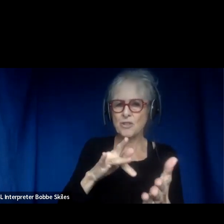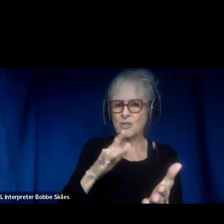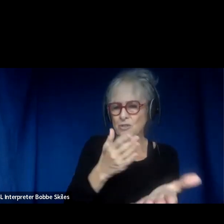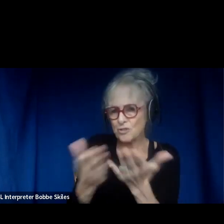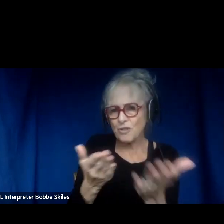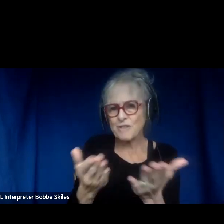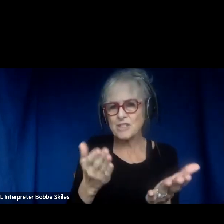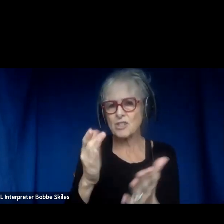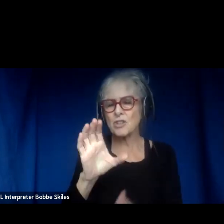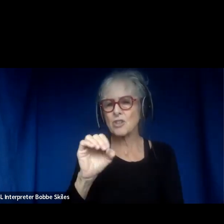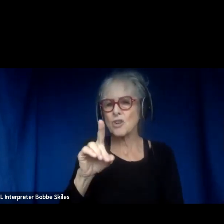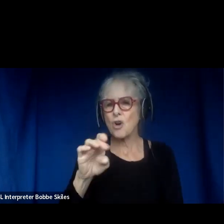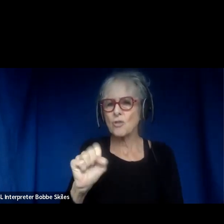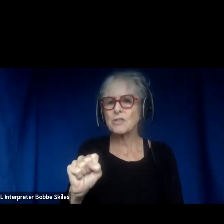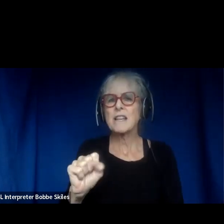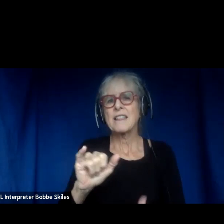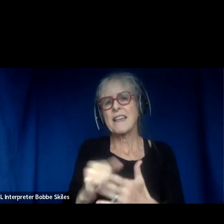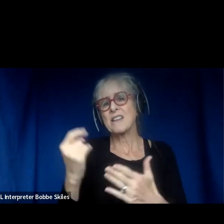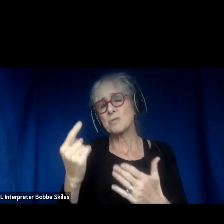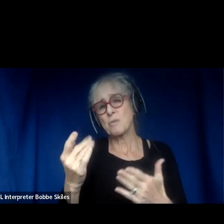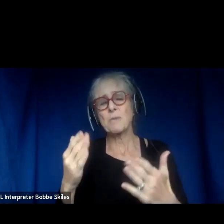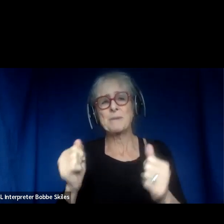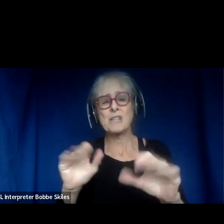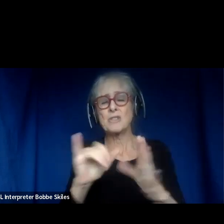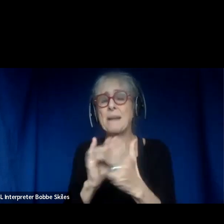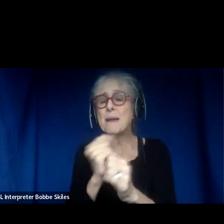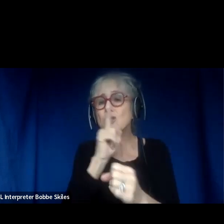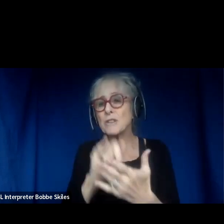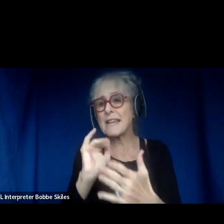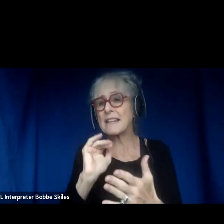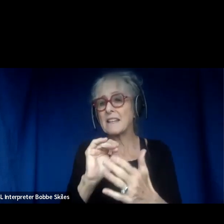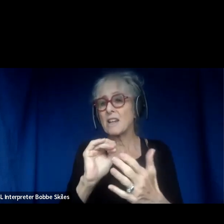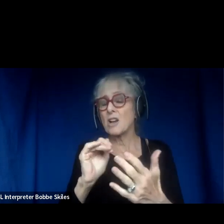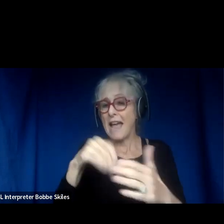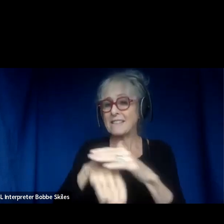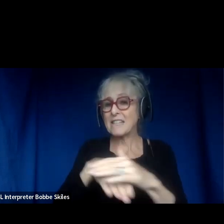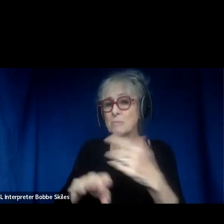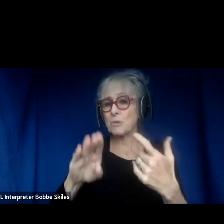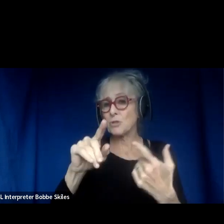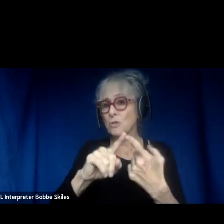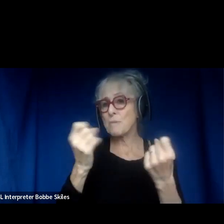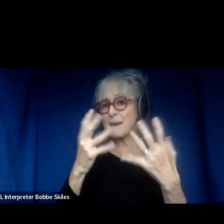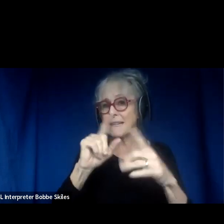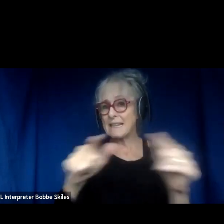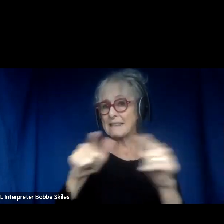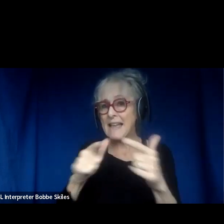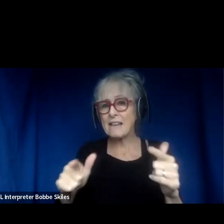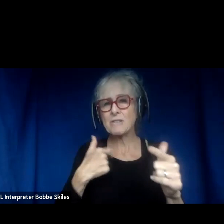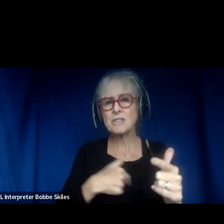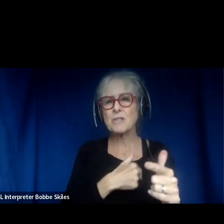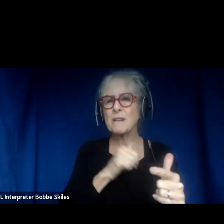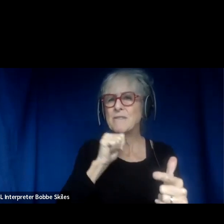That's one attempt, and making sure it's available in multiple languages that we're working on. We haven't published it. There's always kind